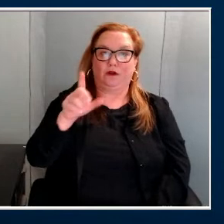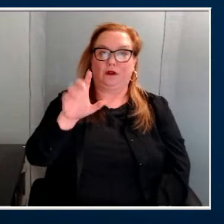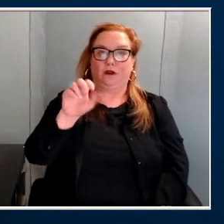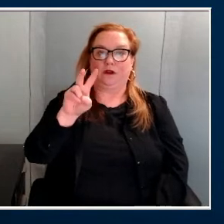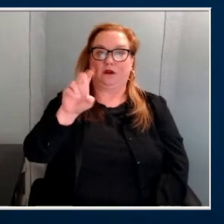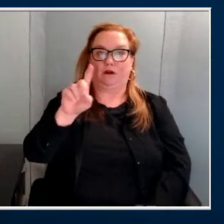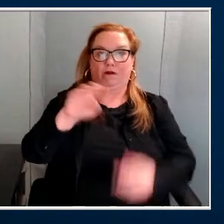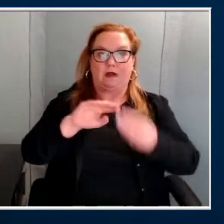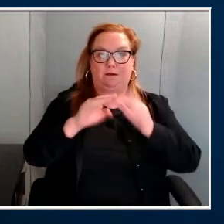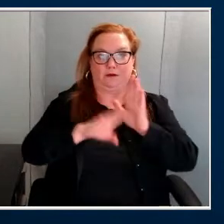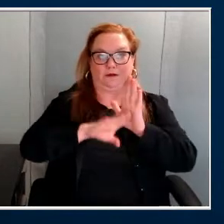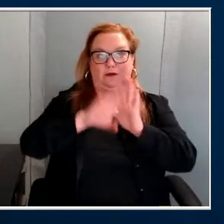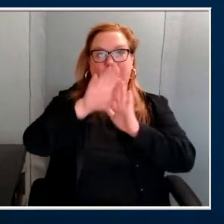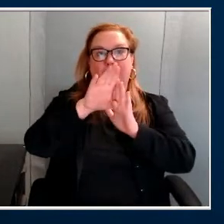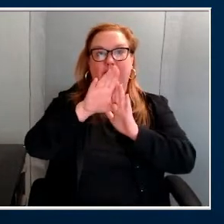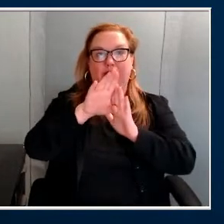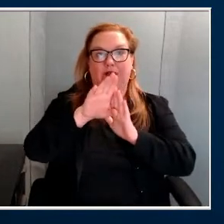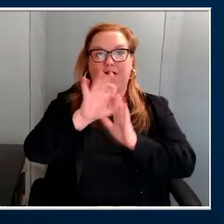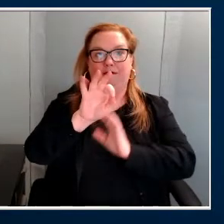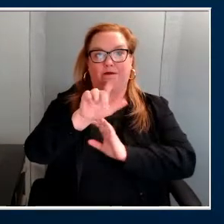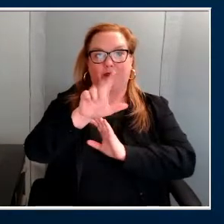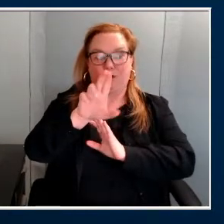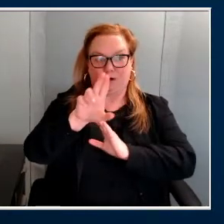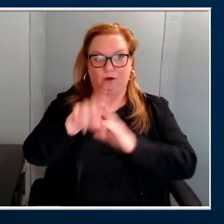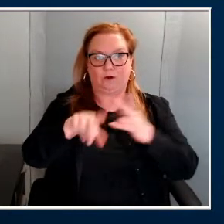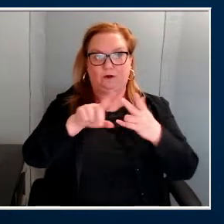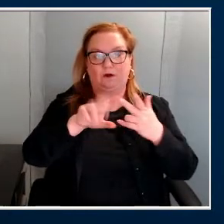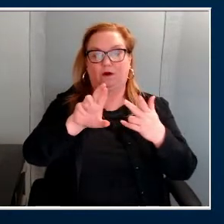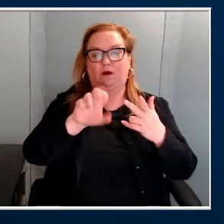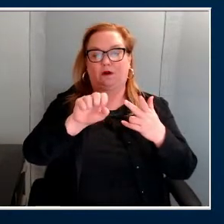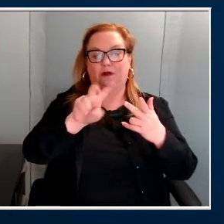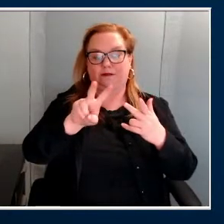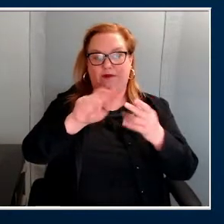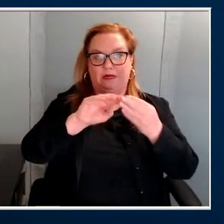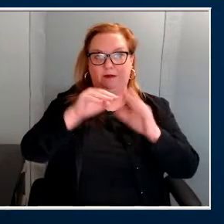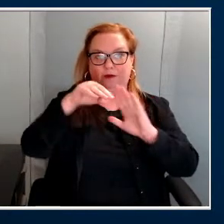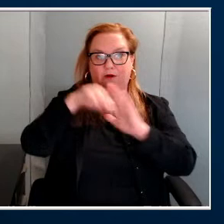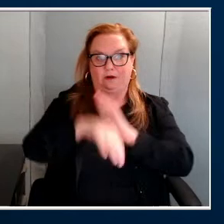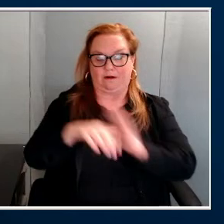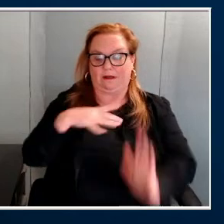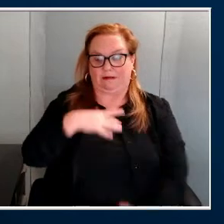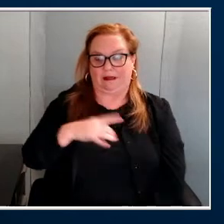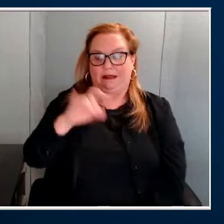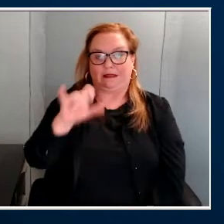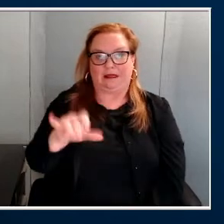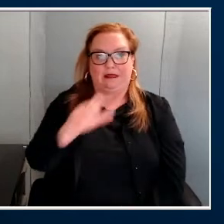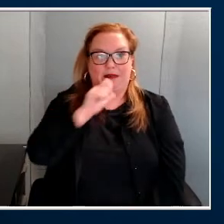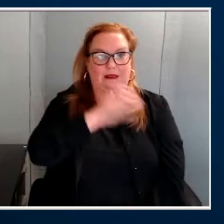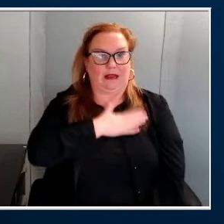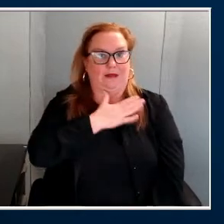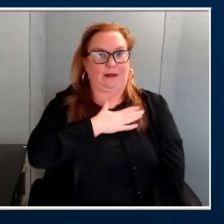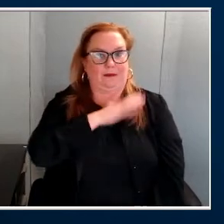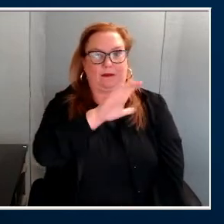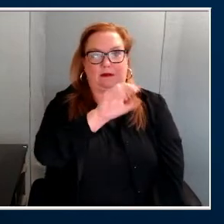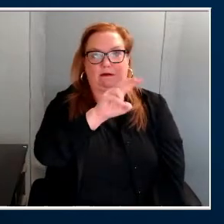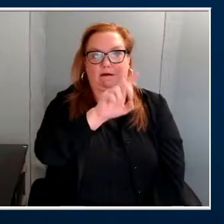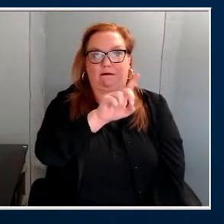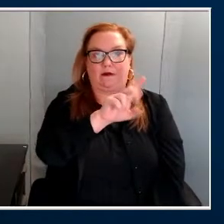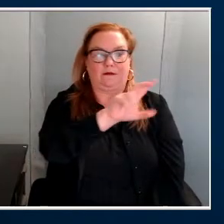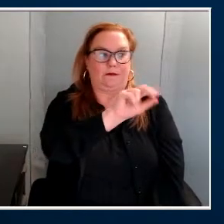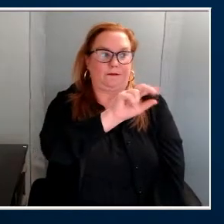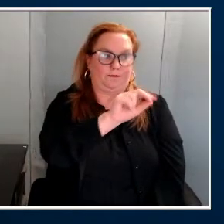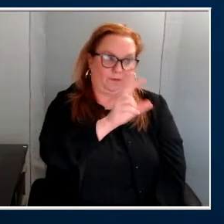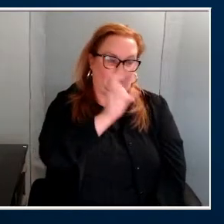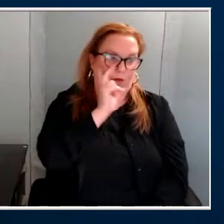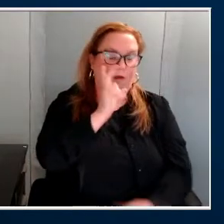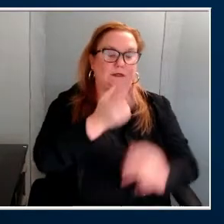up. Influenza and RSV numbers are down. I like that trend. I'm not happy about COVID. No, you know, we saw